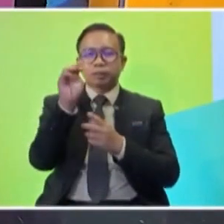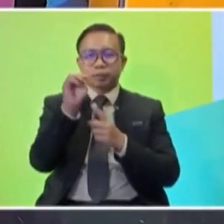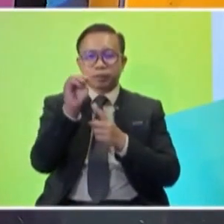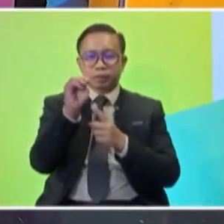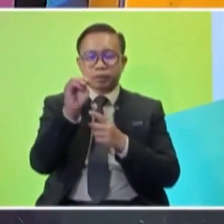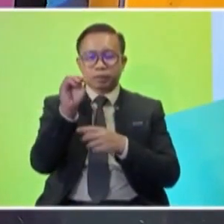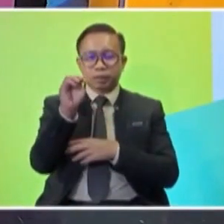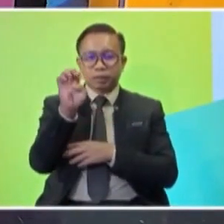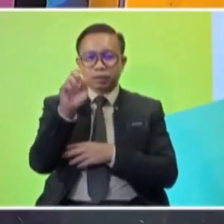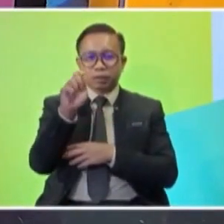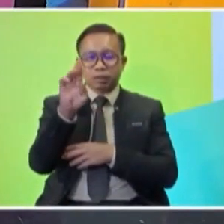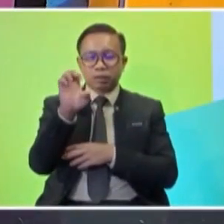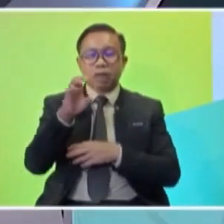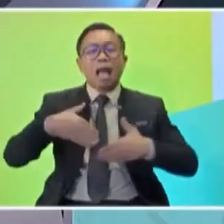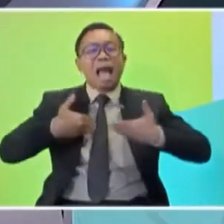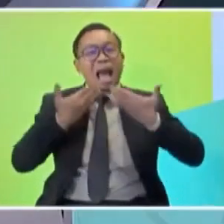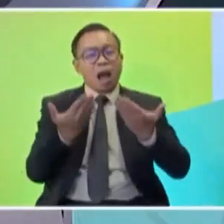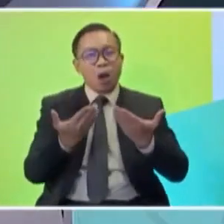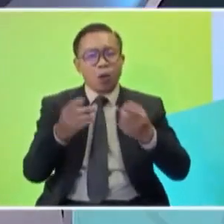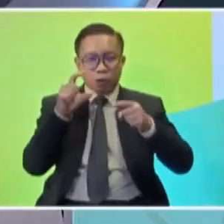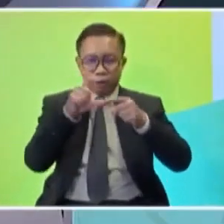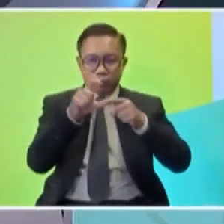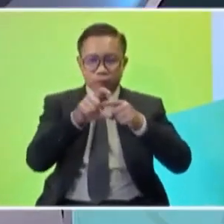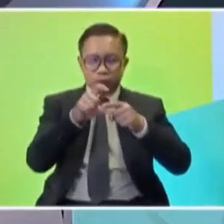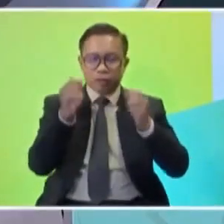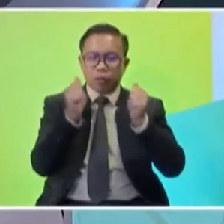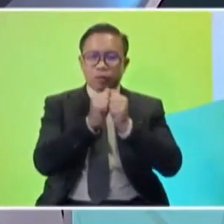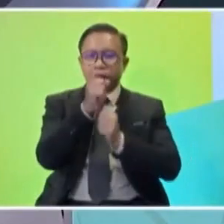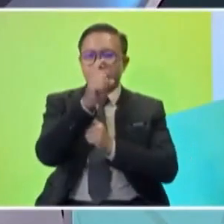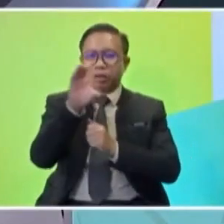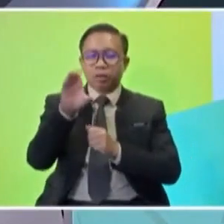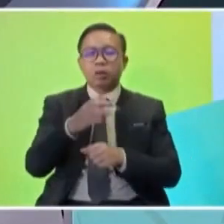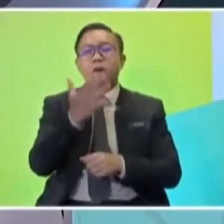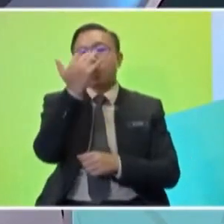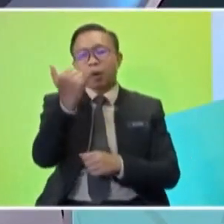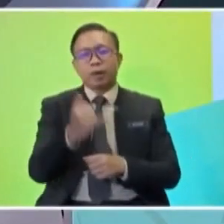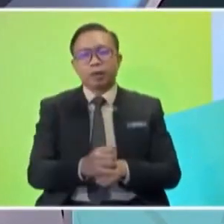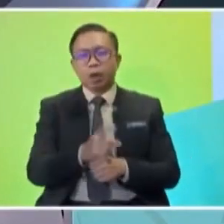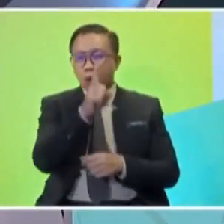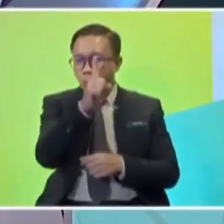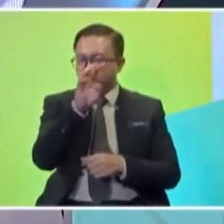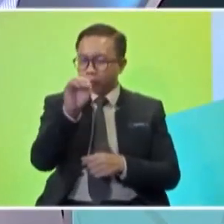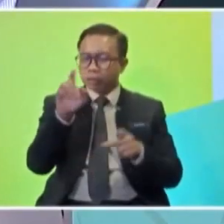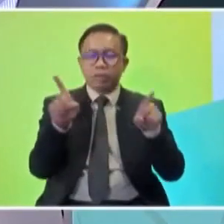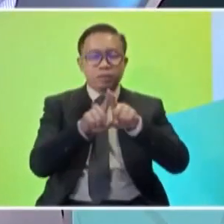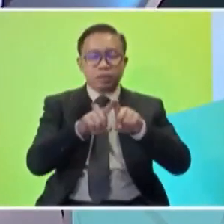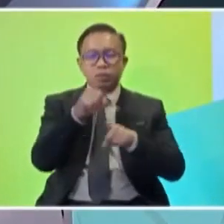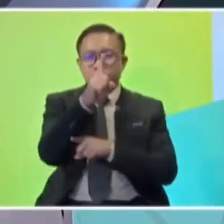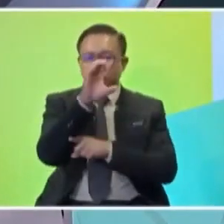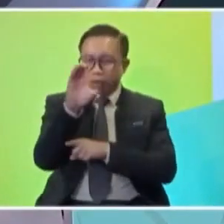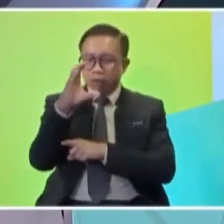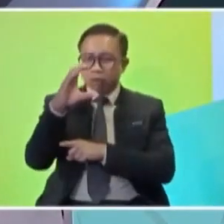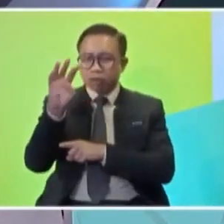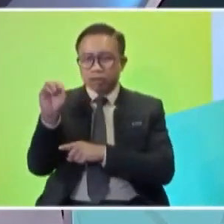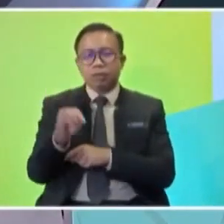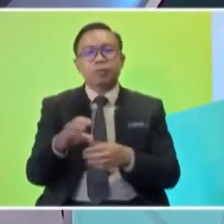20 centimeter into meter? We divide with 100. Why 100? Why, sir? Because 1 meter is 100 centimeter. So